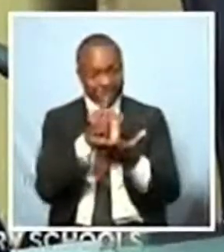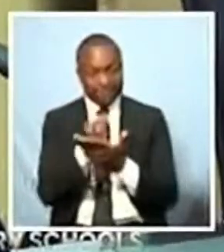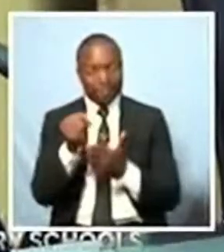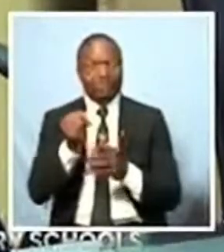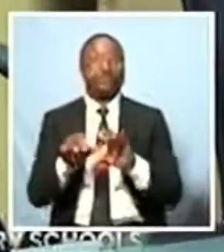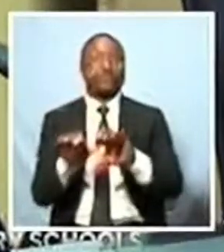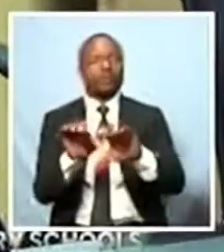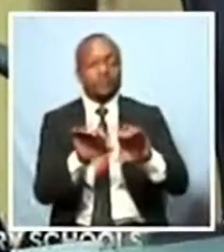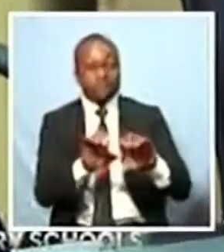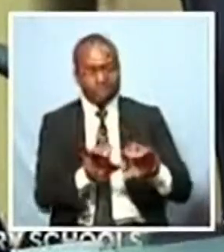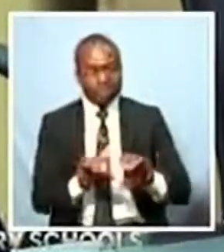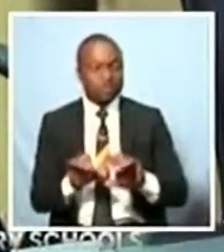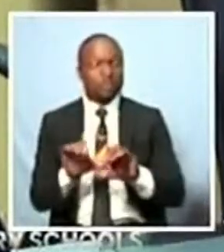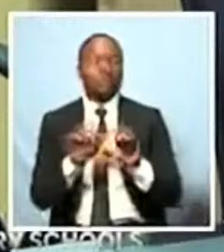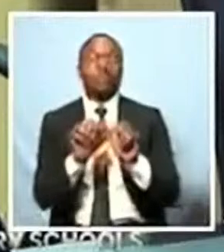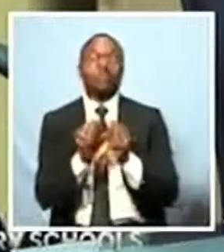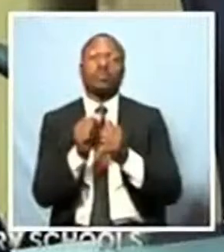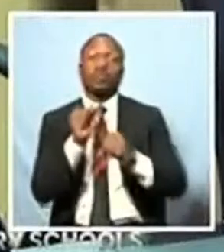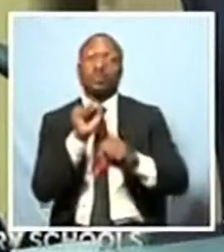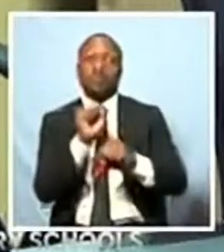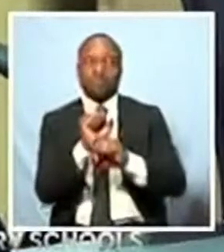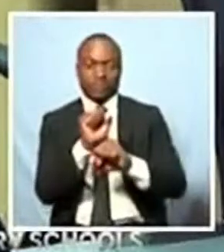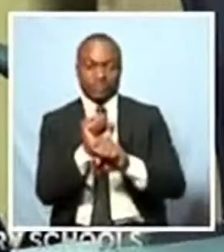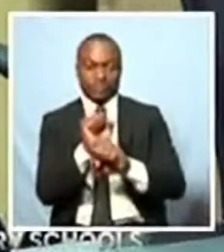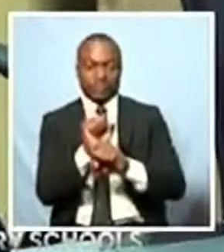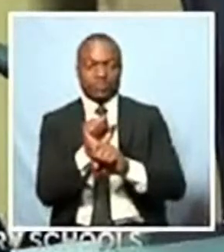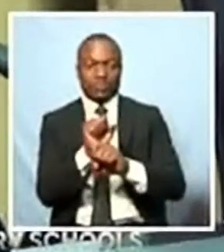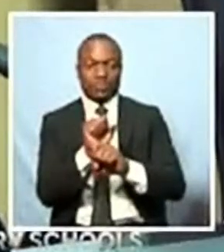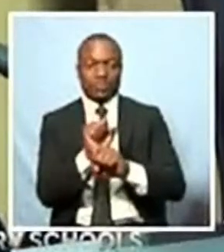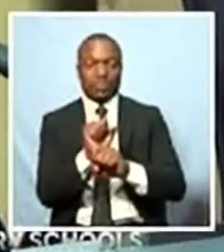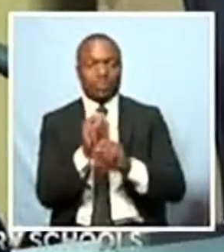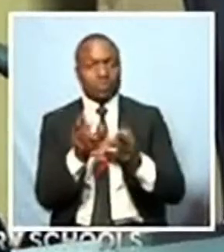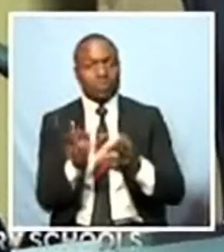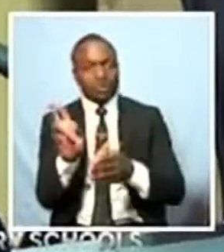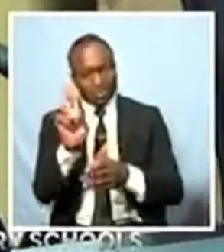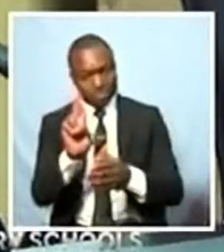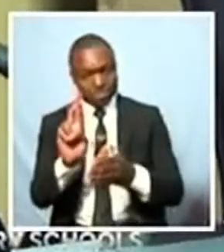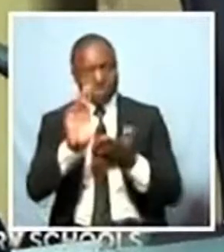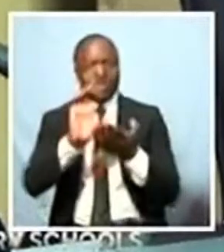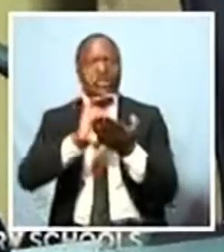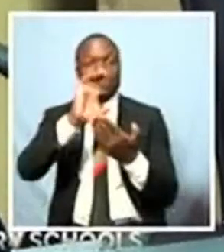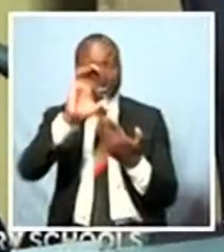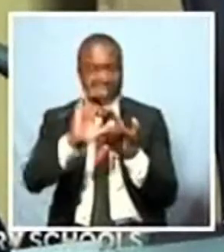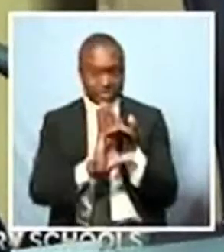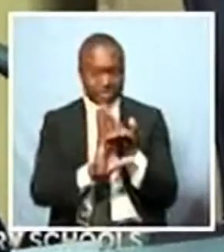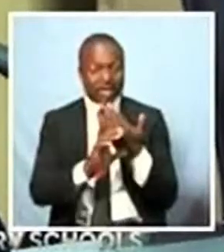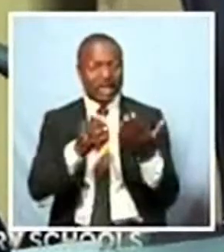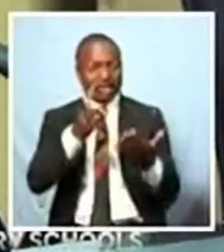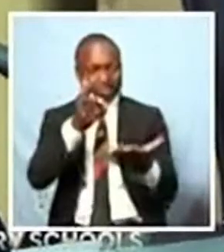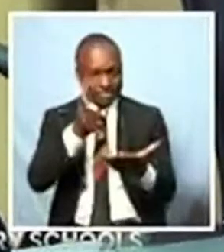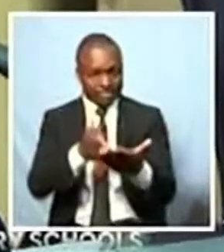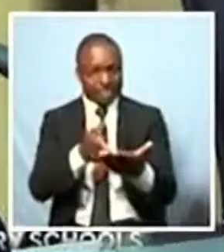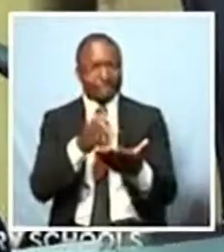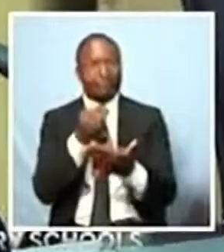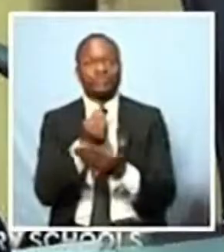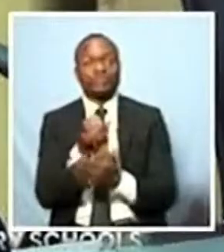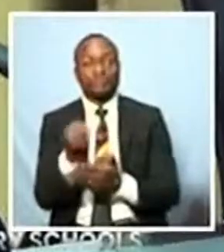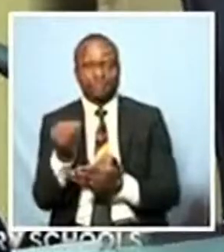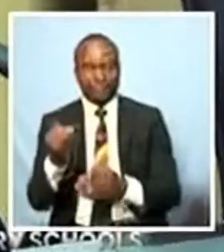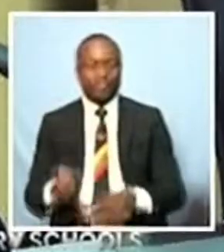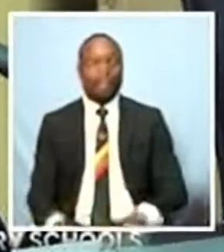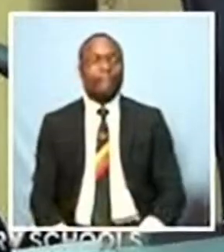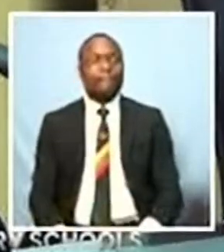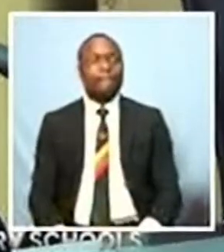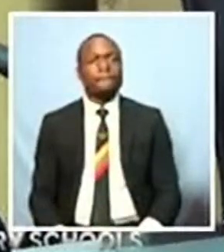do with operationalizing the curriculum and the grassroots. So these issues are mainly